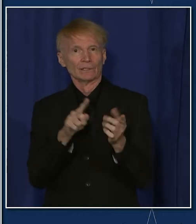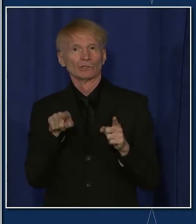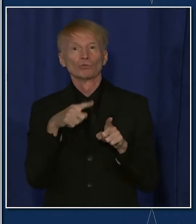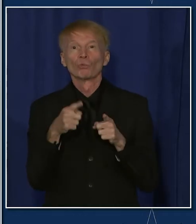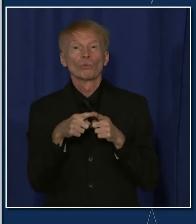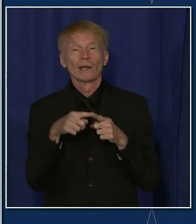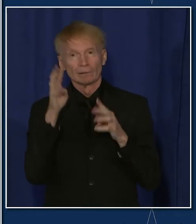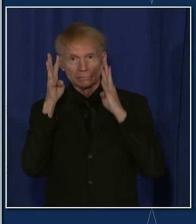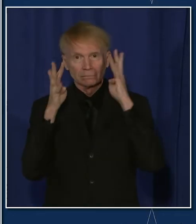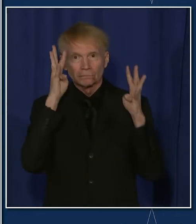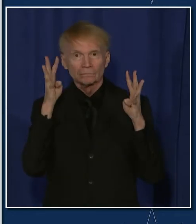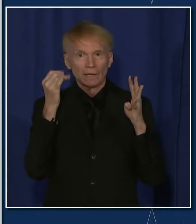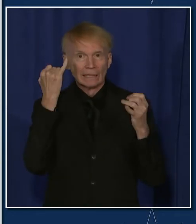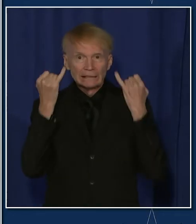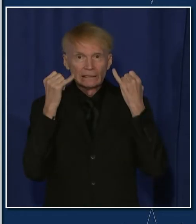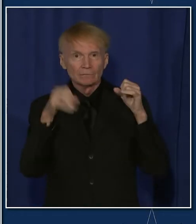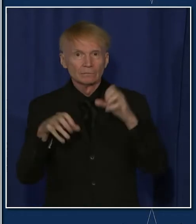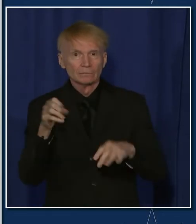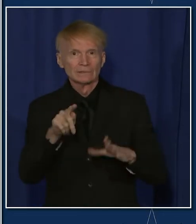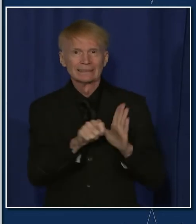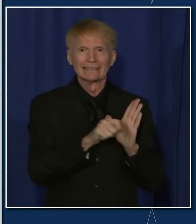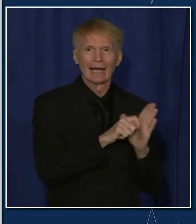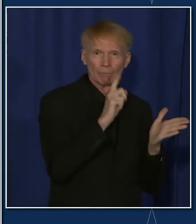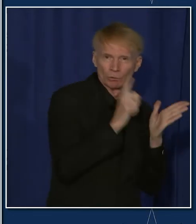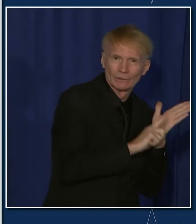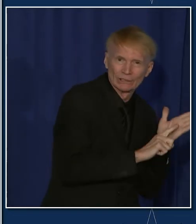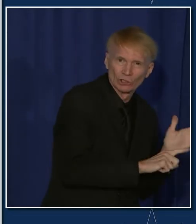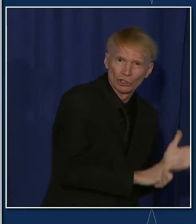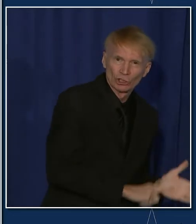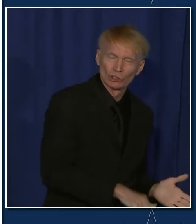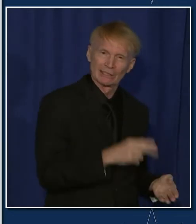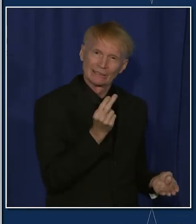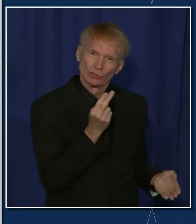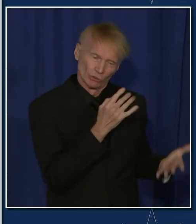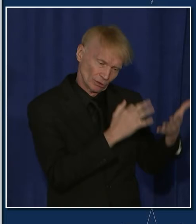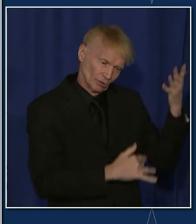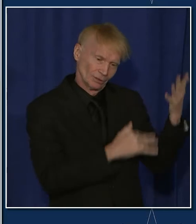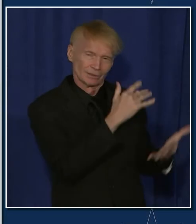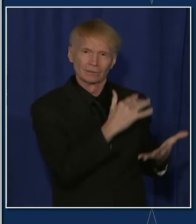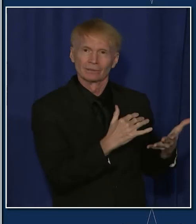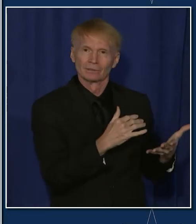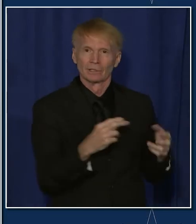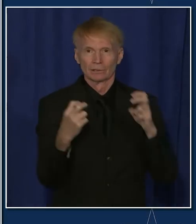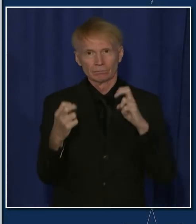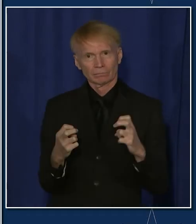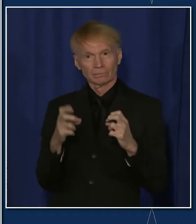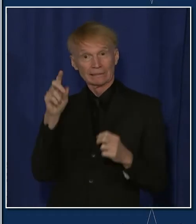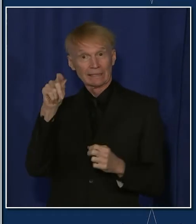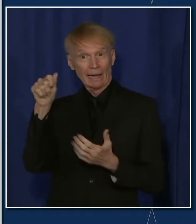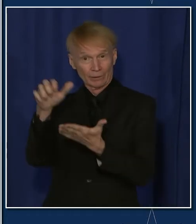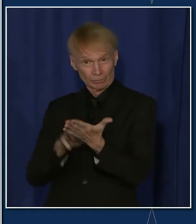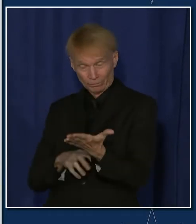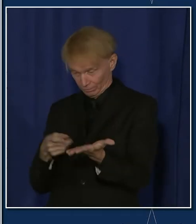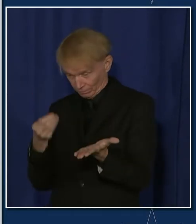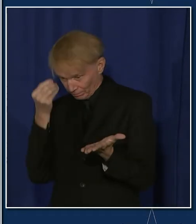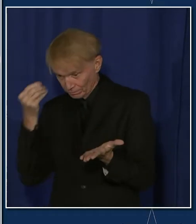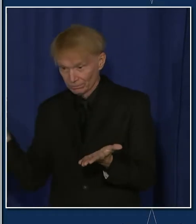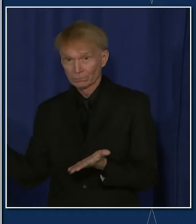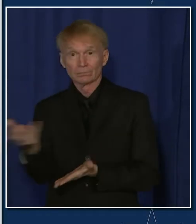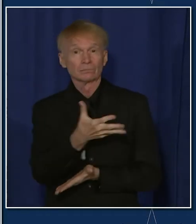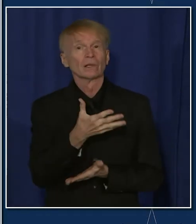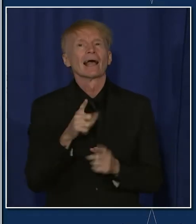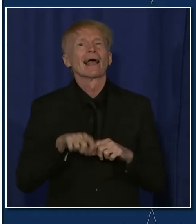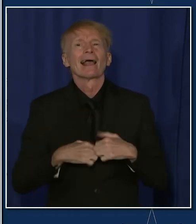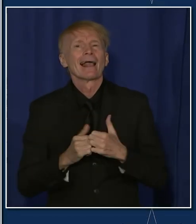being created, sitting at the table when the research is done, sitting at the table when the data is communicated to our